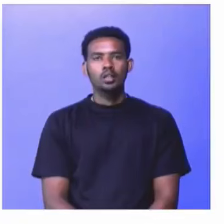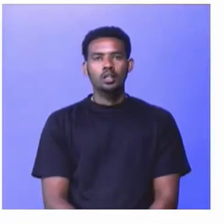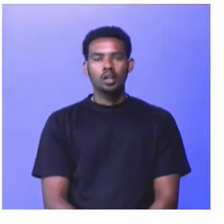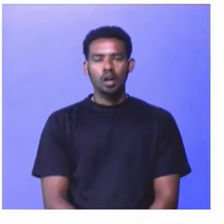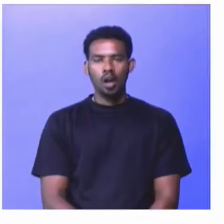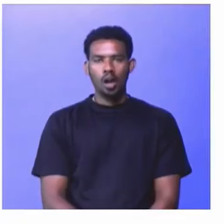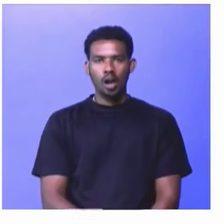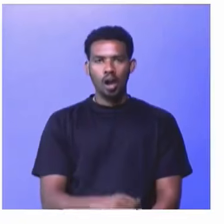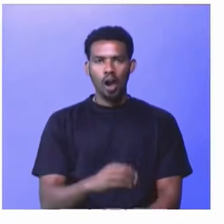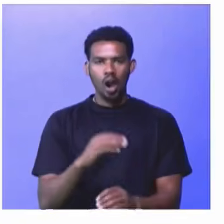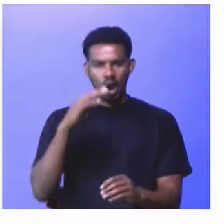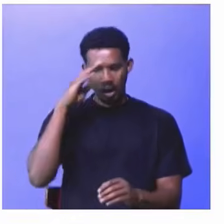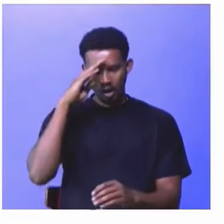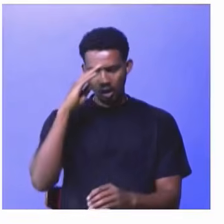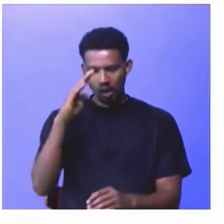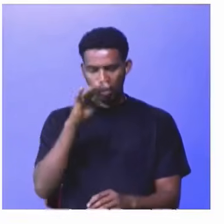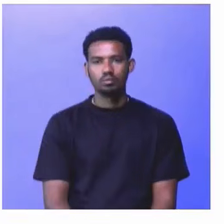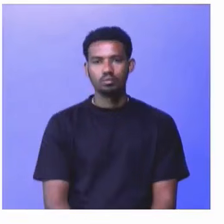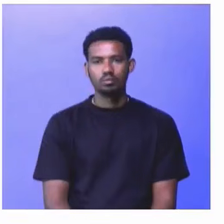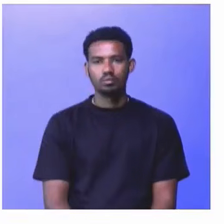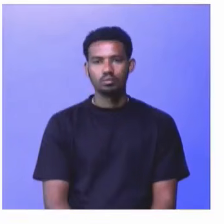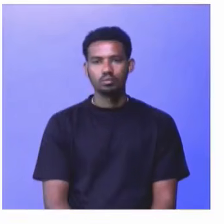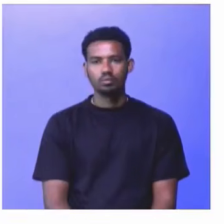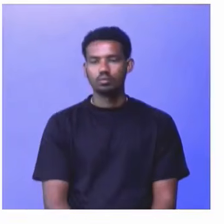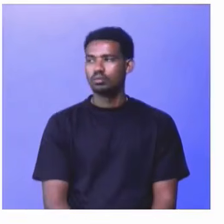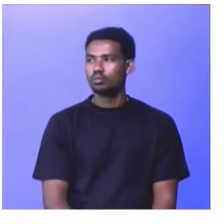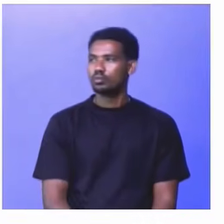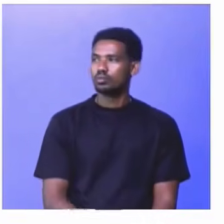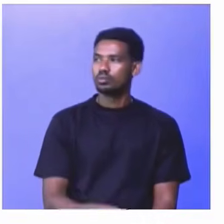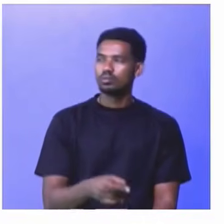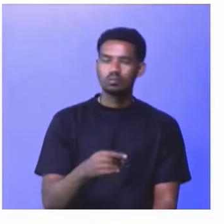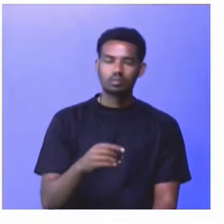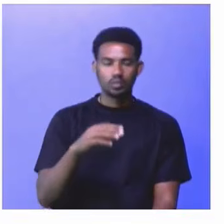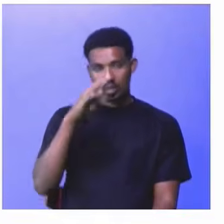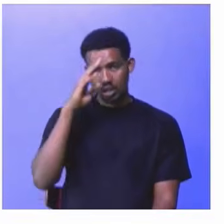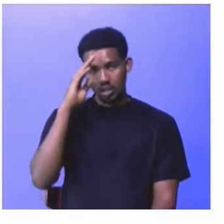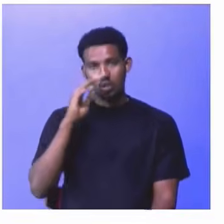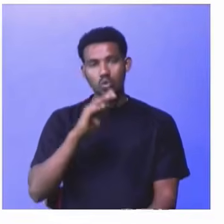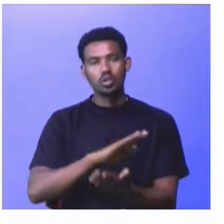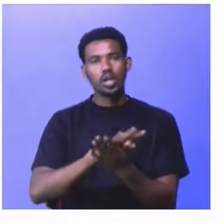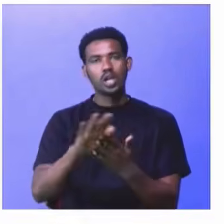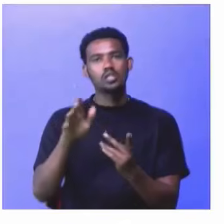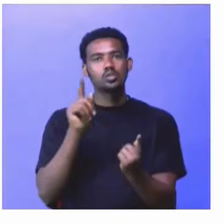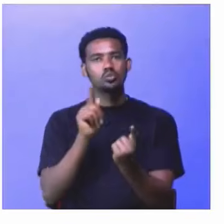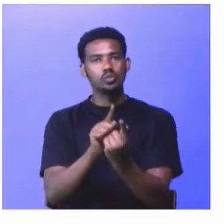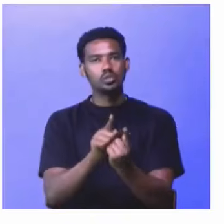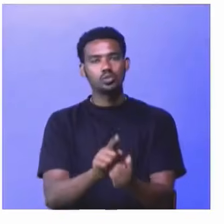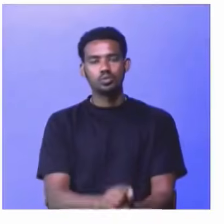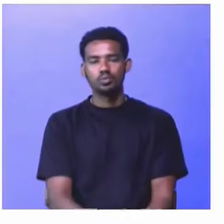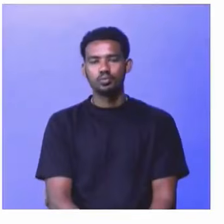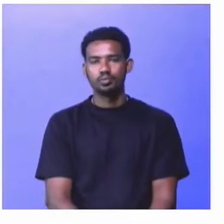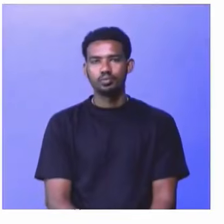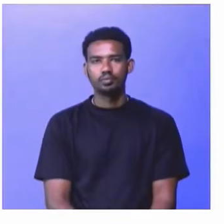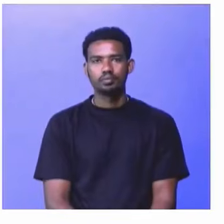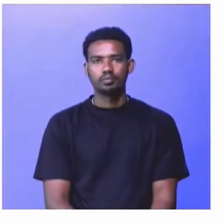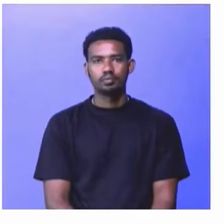and also said hello. And here, comma, nice to meet you.